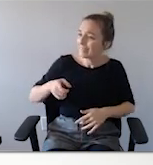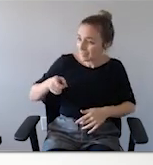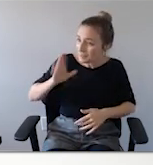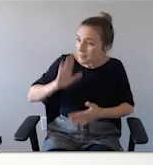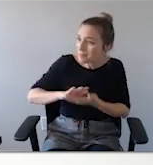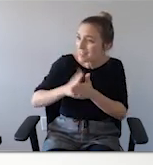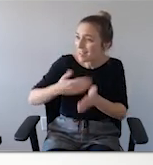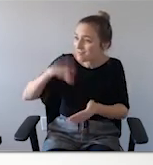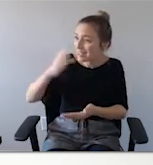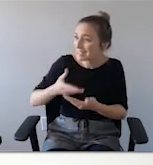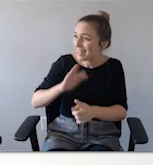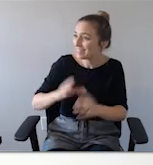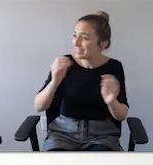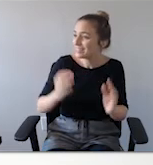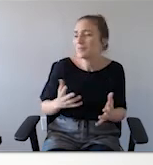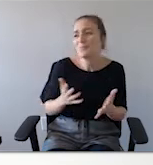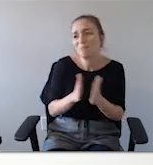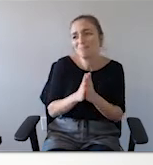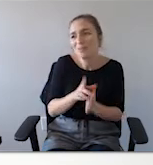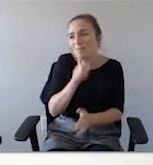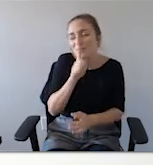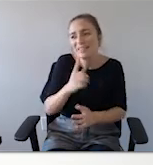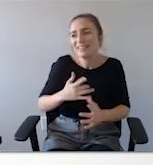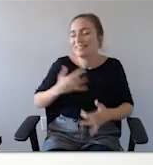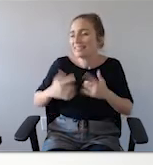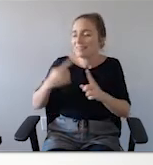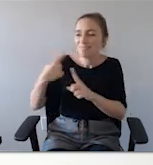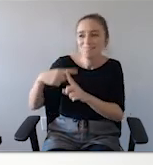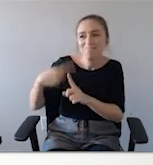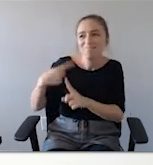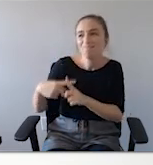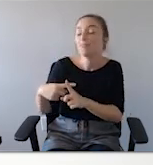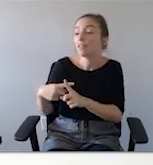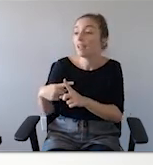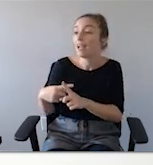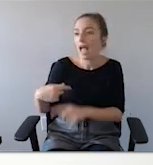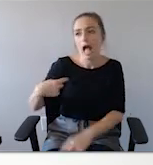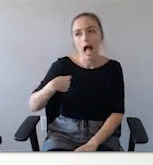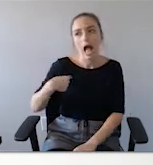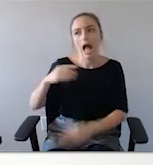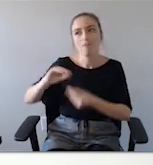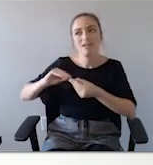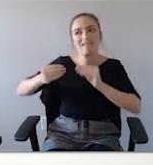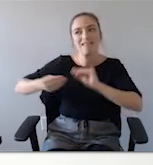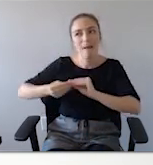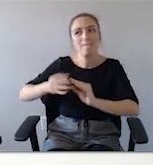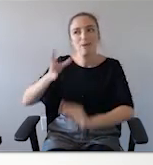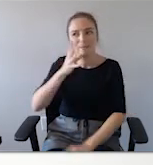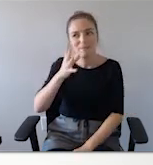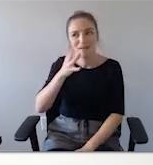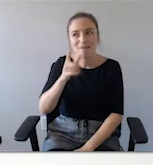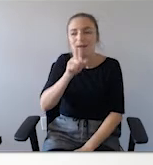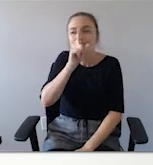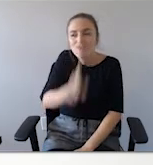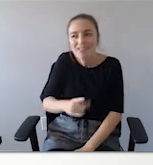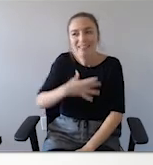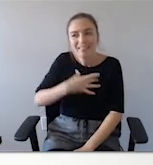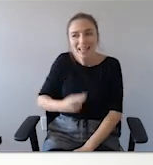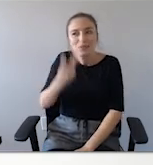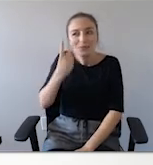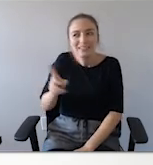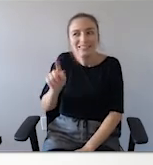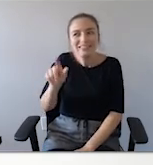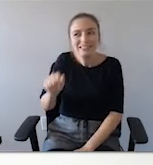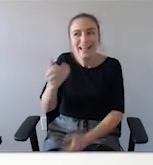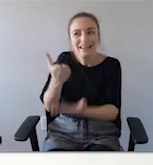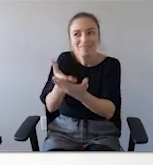be really good, and I hope we can really work well together. I'm a data mom. I'm a data dad. I really like to look at data because, you know, we work with